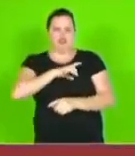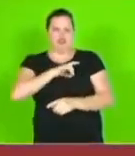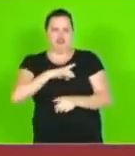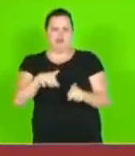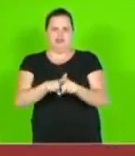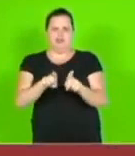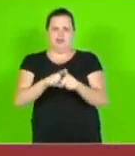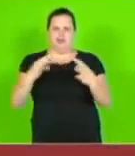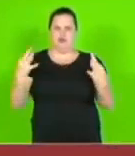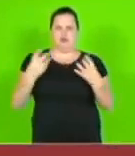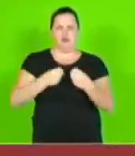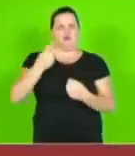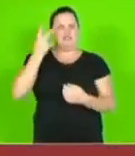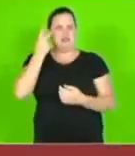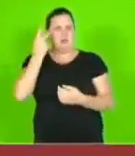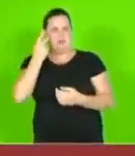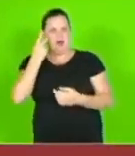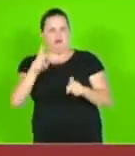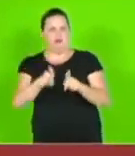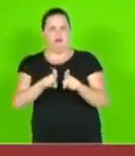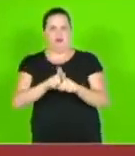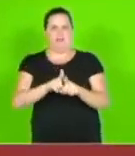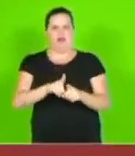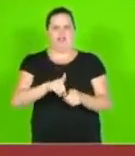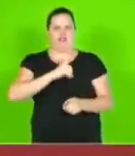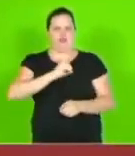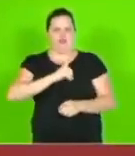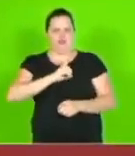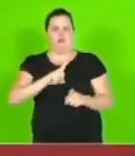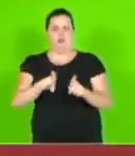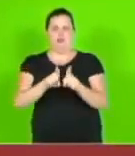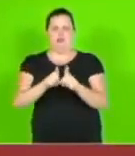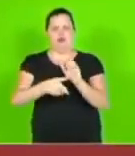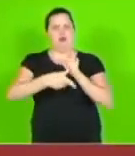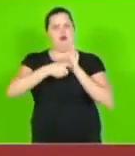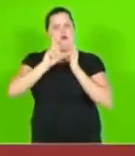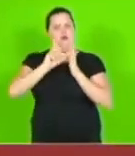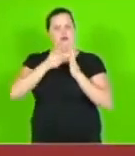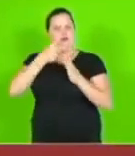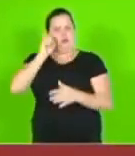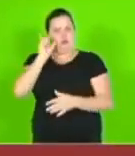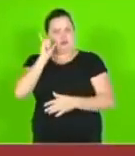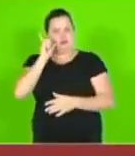and in the cities of Peru, Chile, and São Paulo, there were